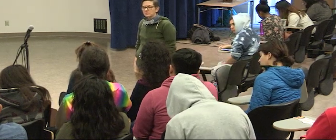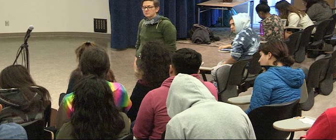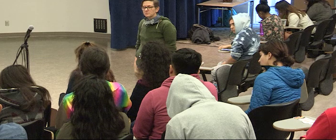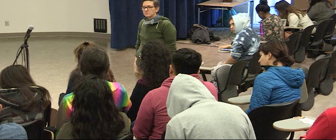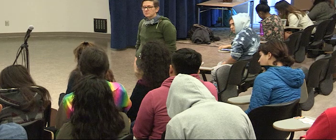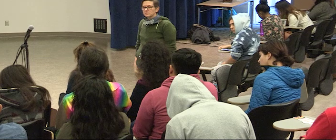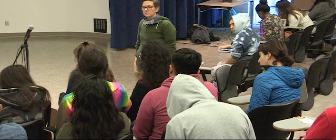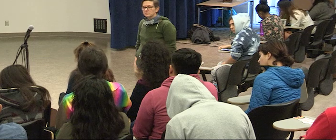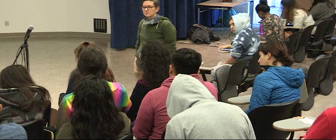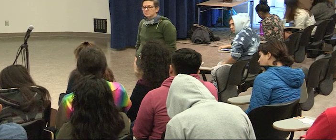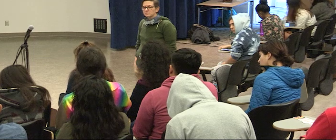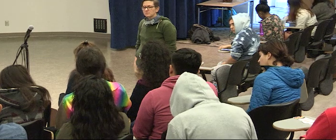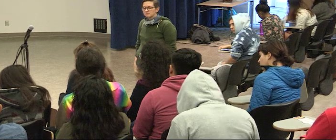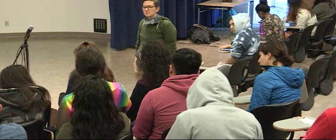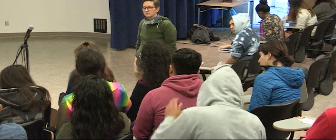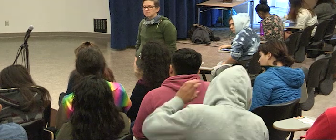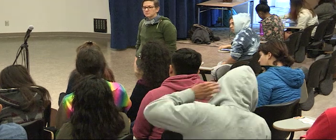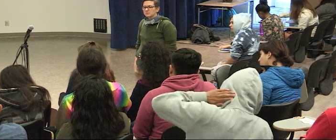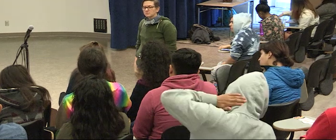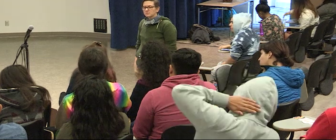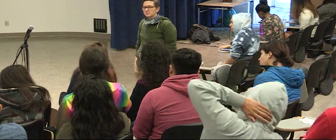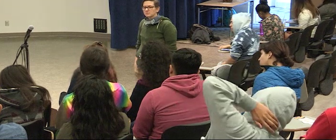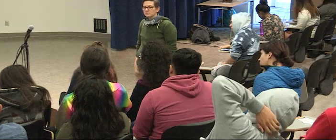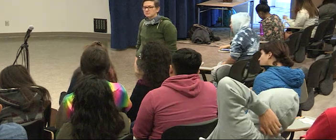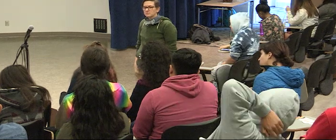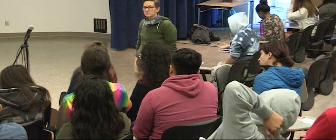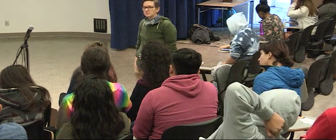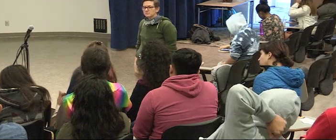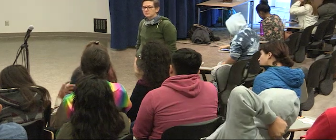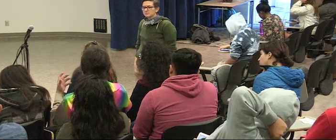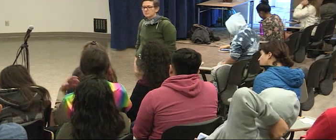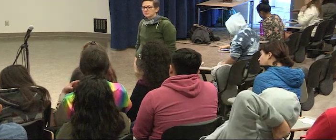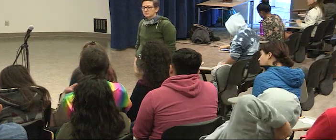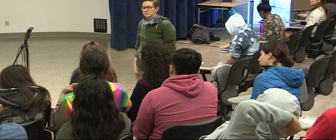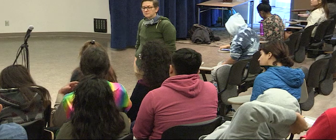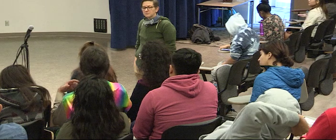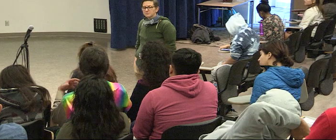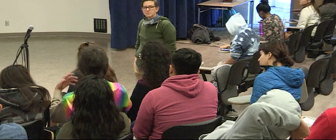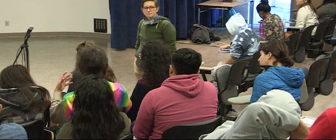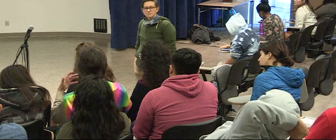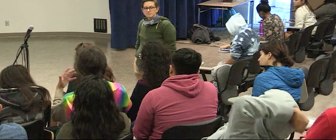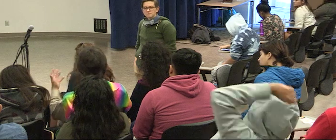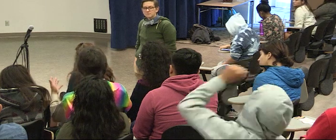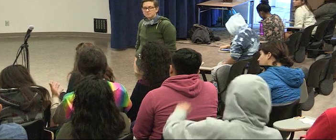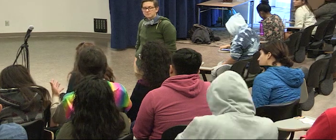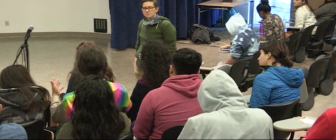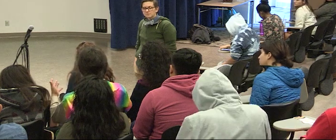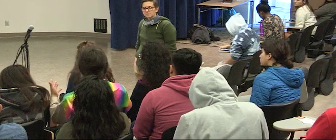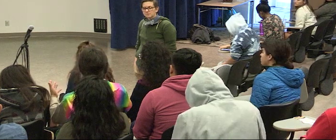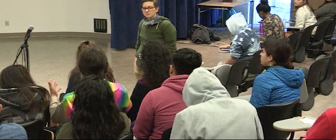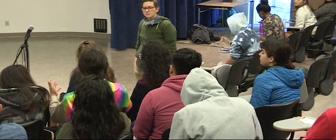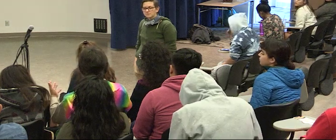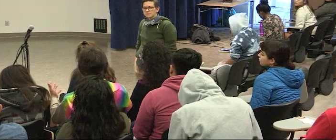of exclusions. And it's kind of the same as attribution theory, where you place this label